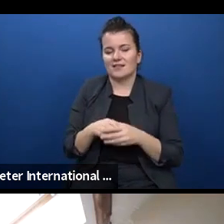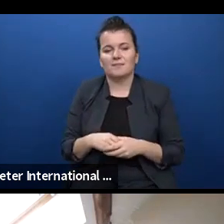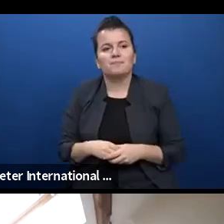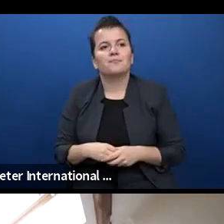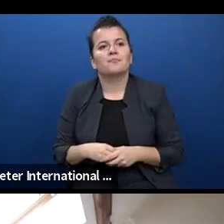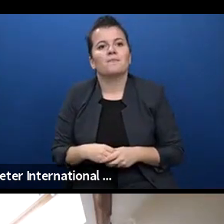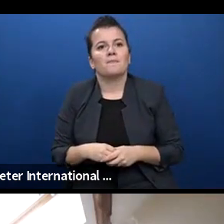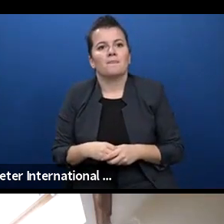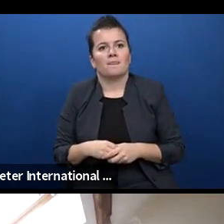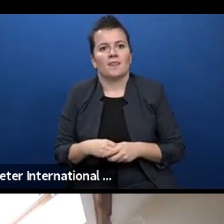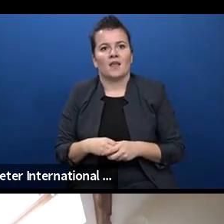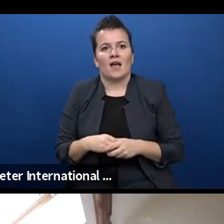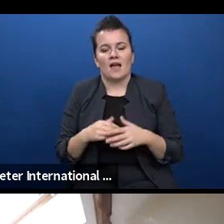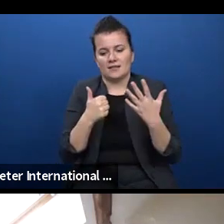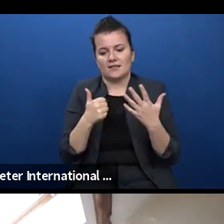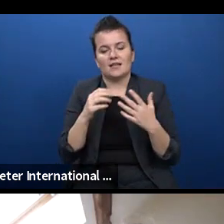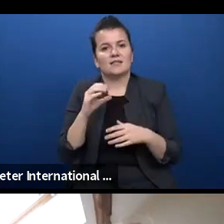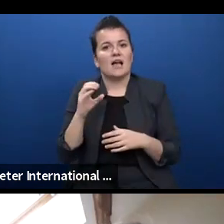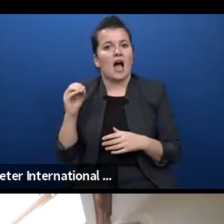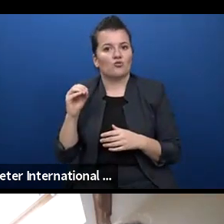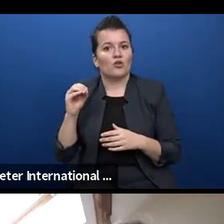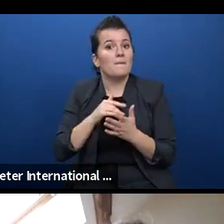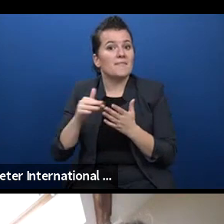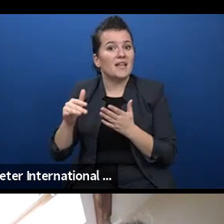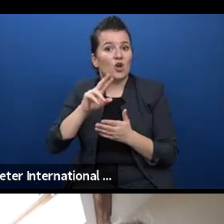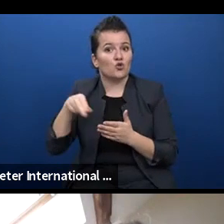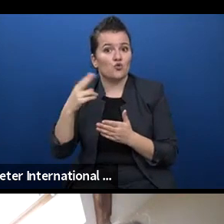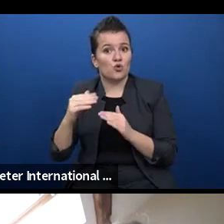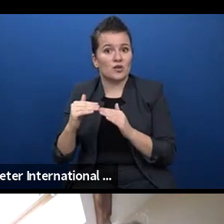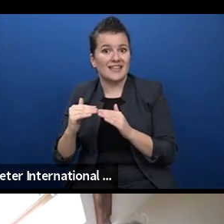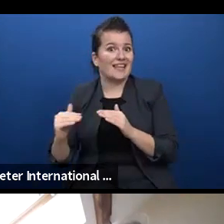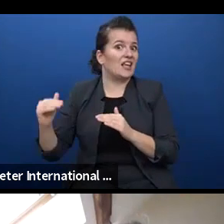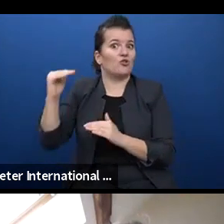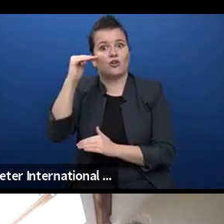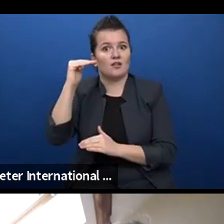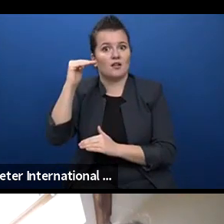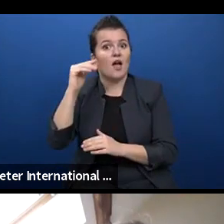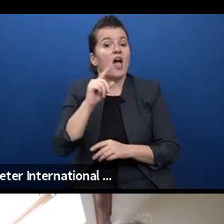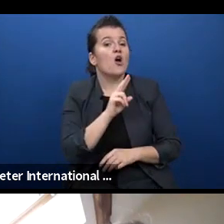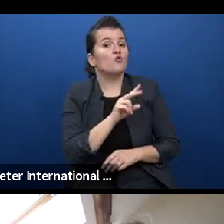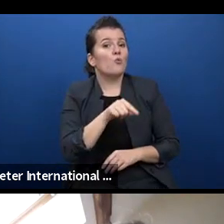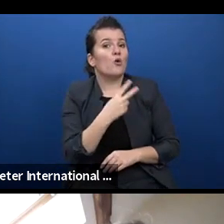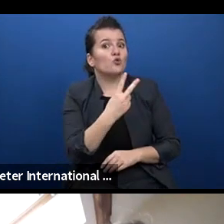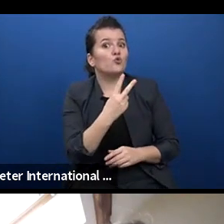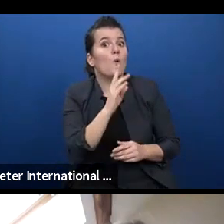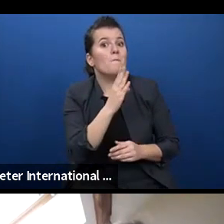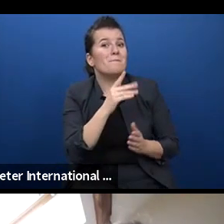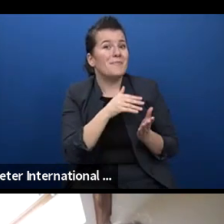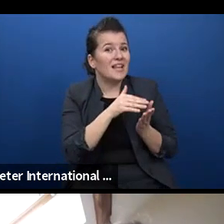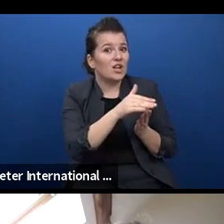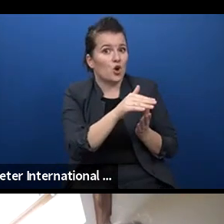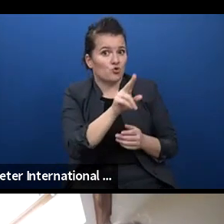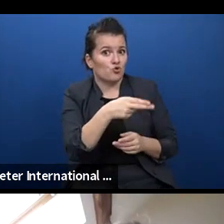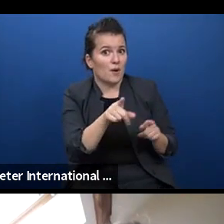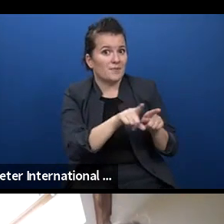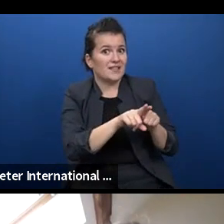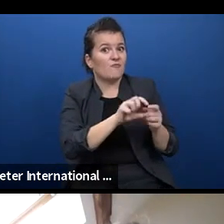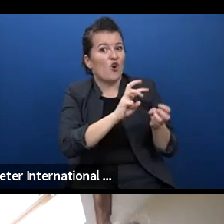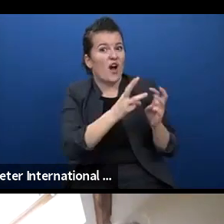increase of 600 million euros for the Creative Europe program. We also have an increase of 2.2 billion euros for the Erasmus